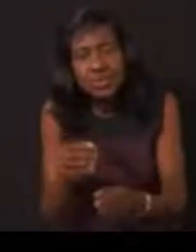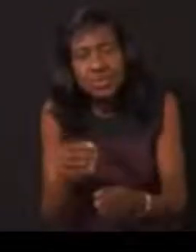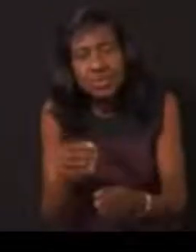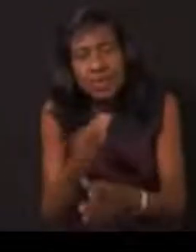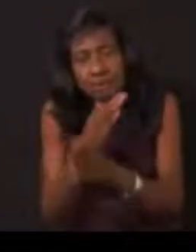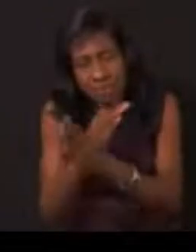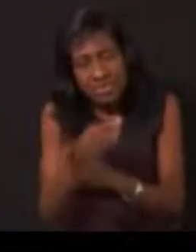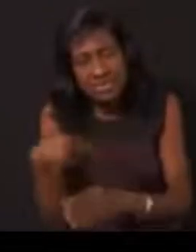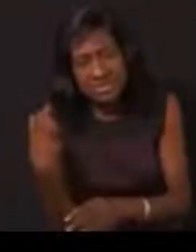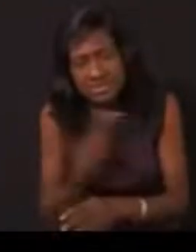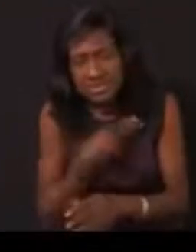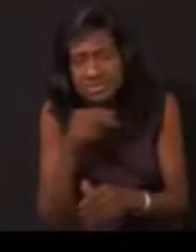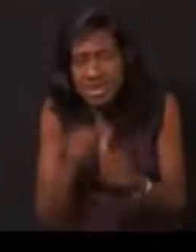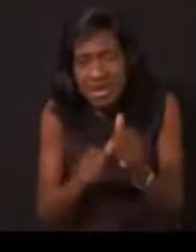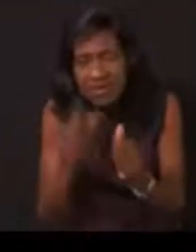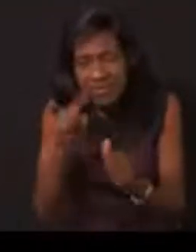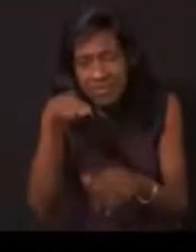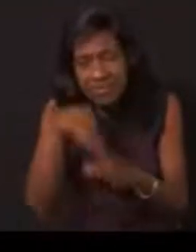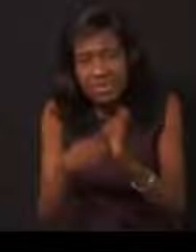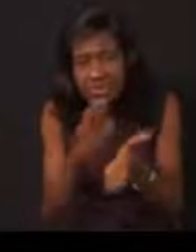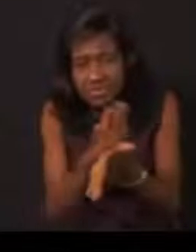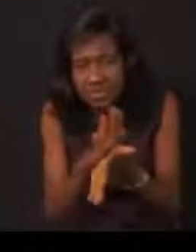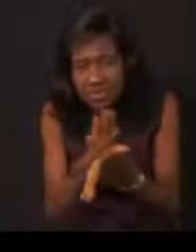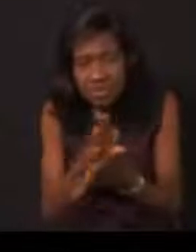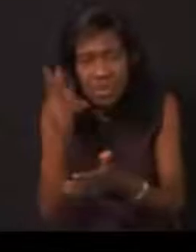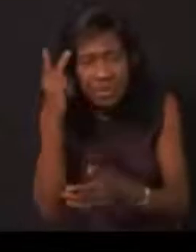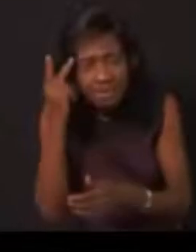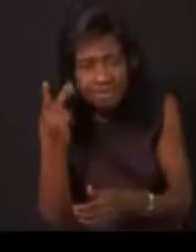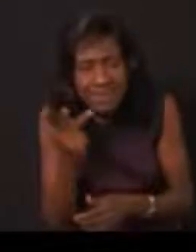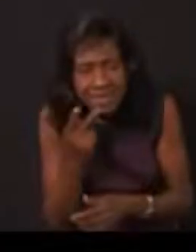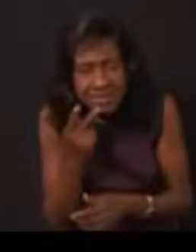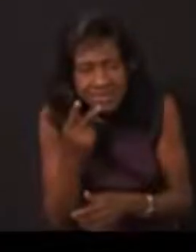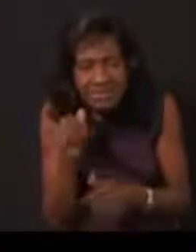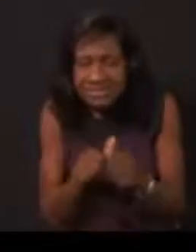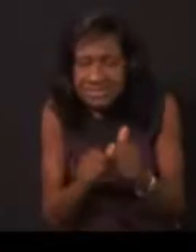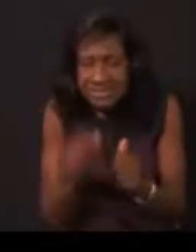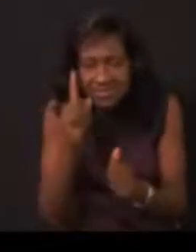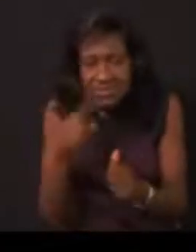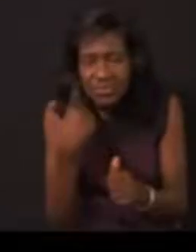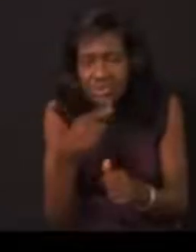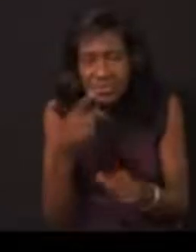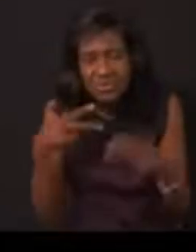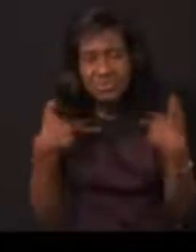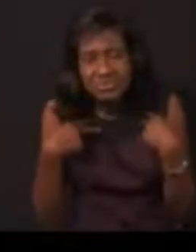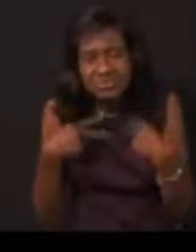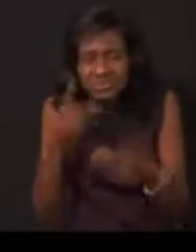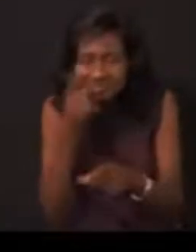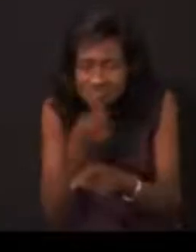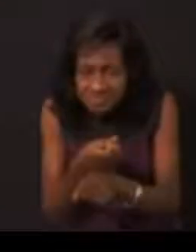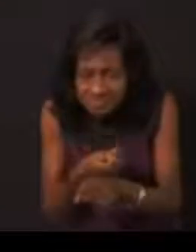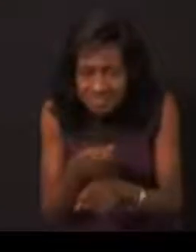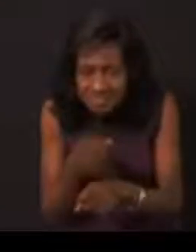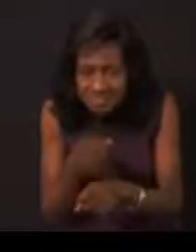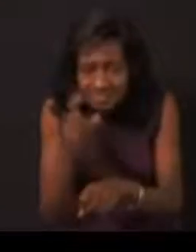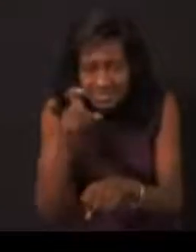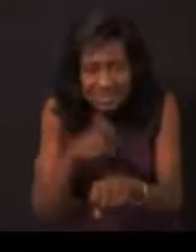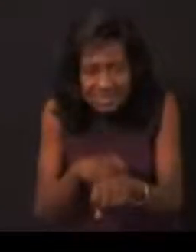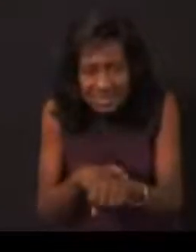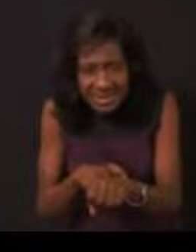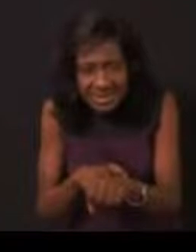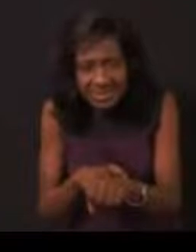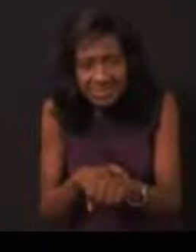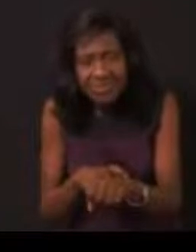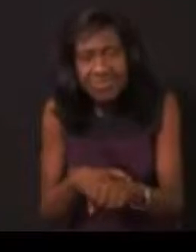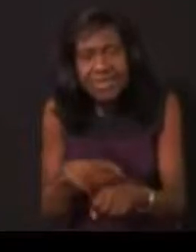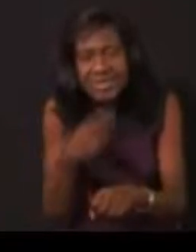everybody out there in our schools, the parents, everybody who's been going through challenging times connected with the COVID cases, like the Premier, I want